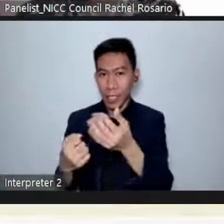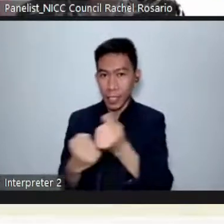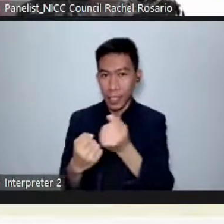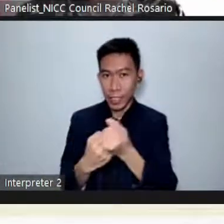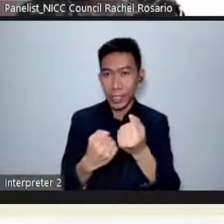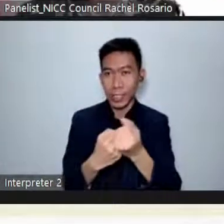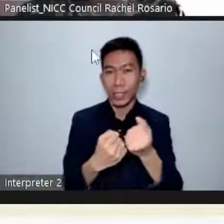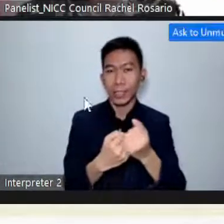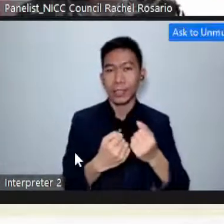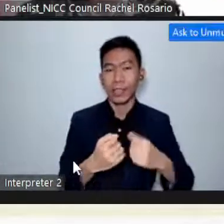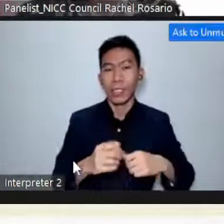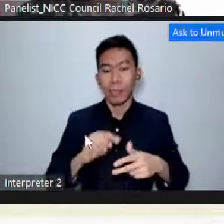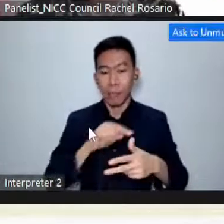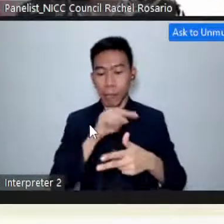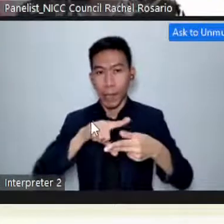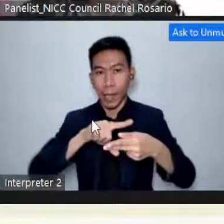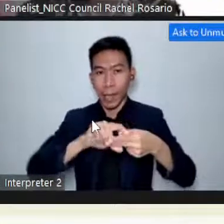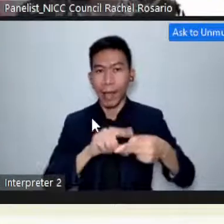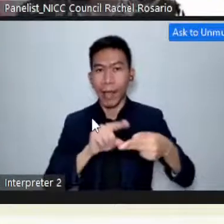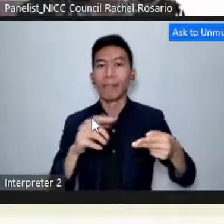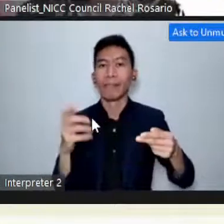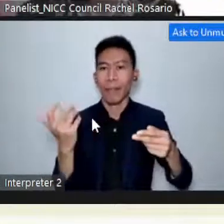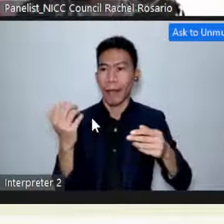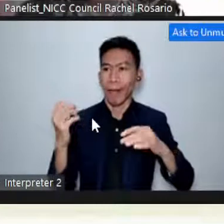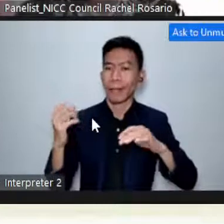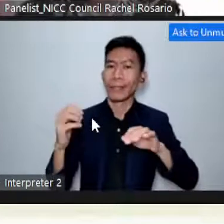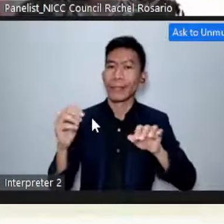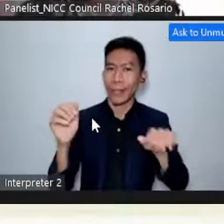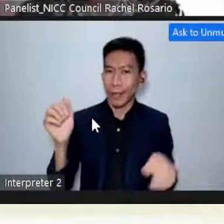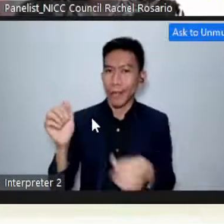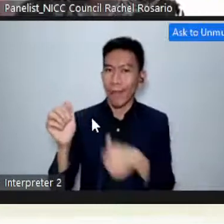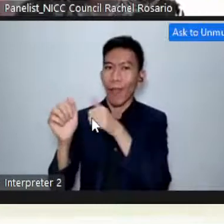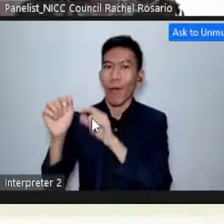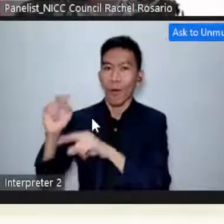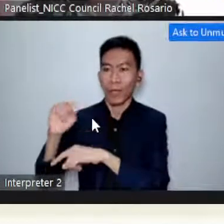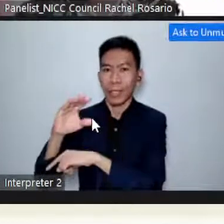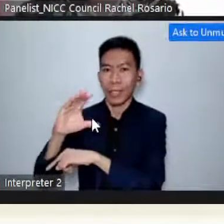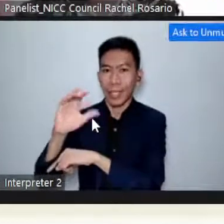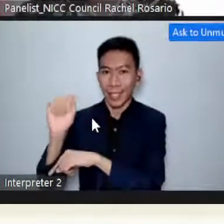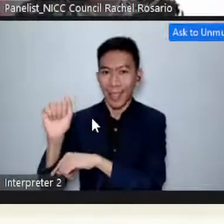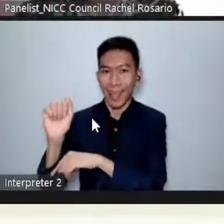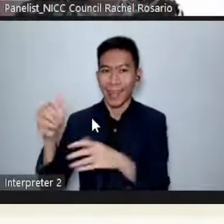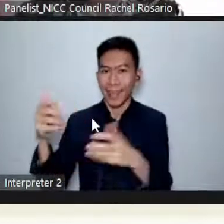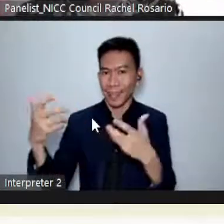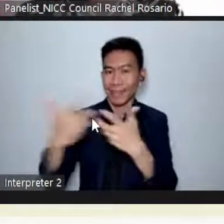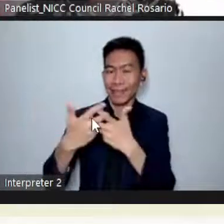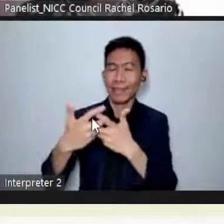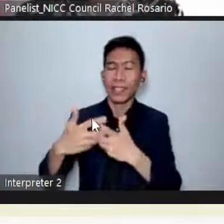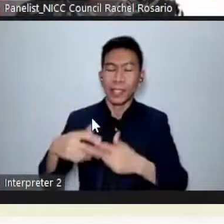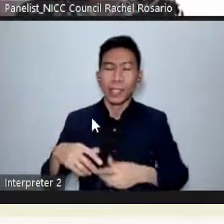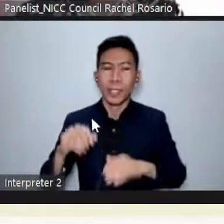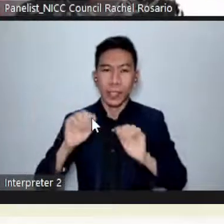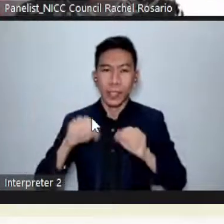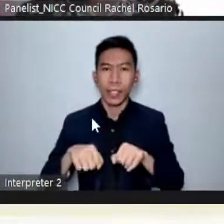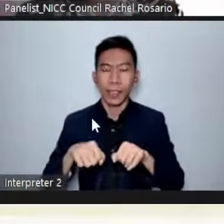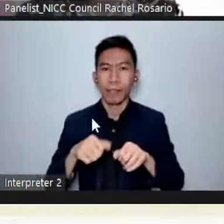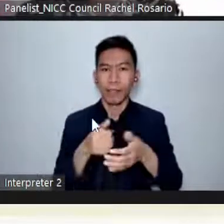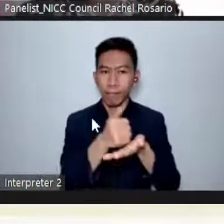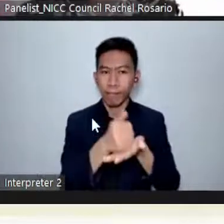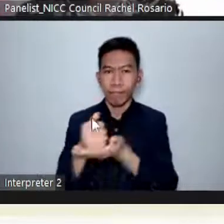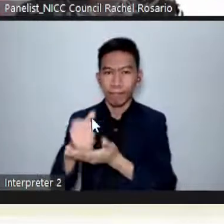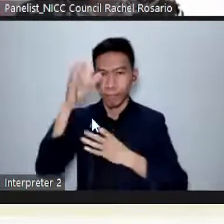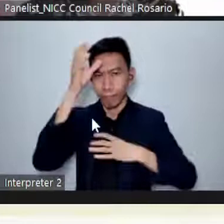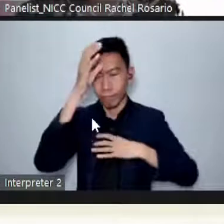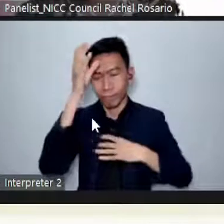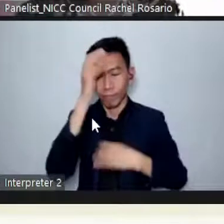with the objectives of NICA, so that we will be able to fully assist cancer patients.